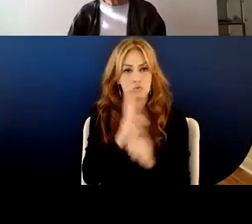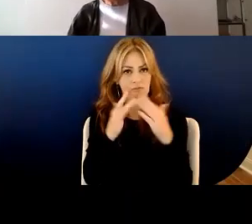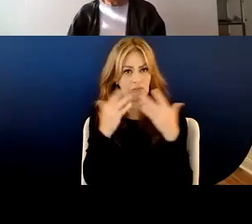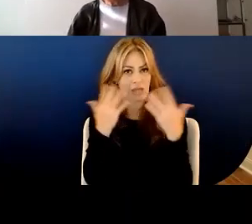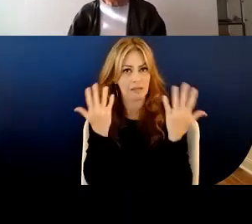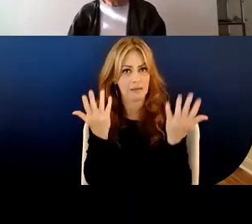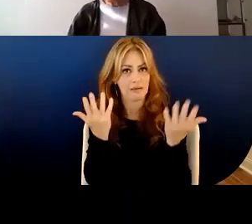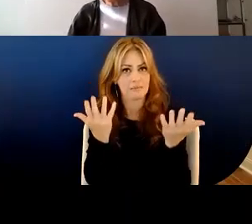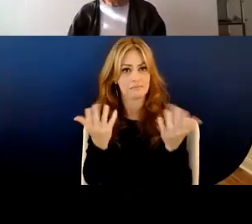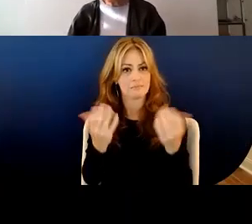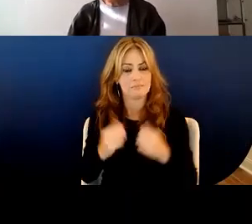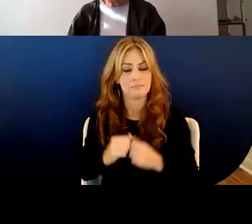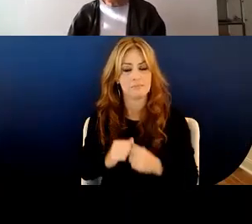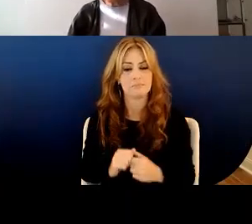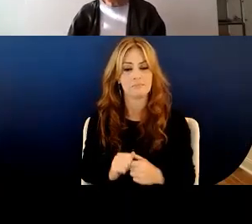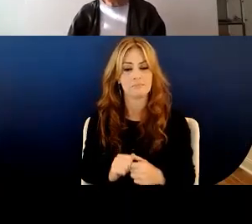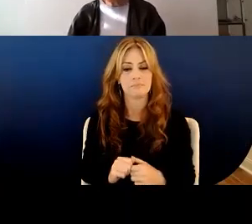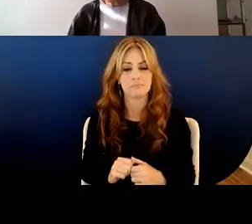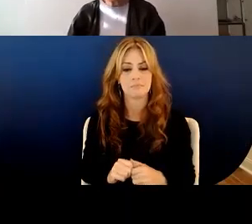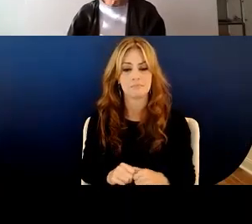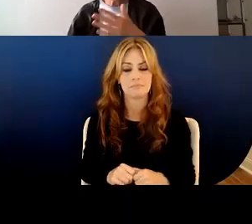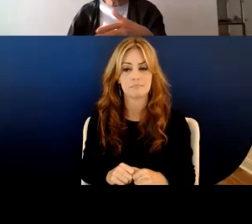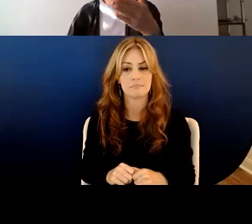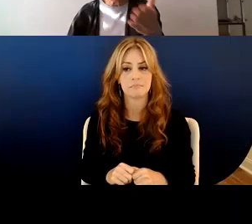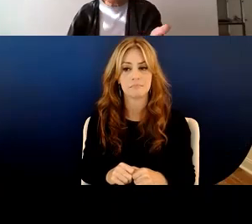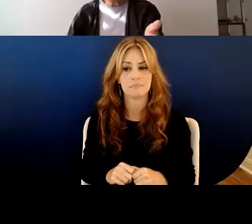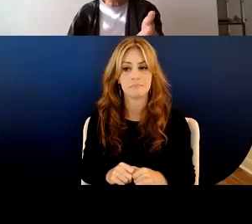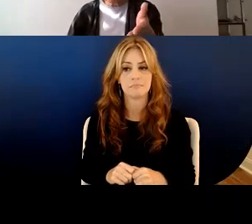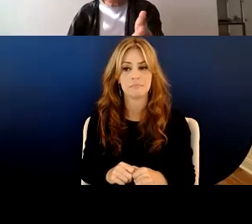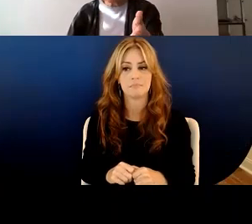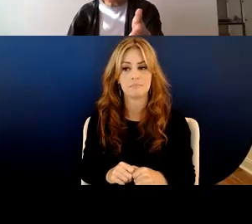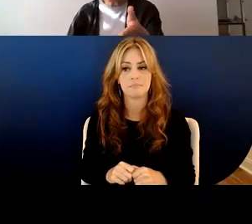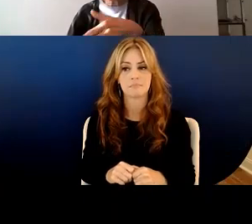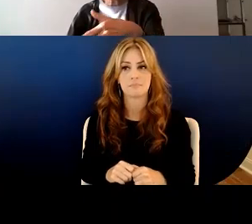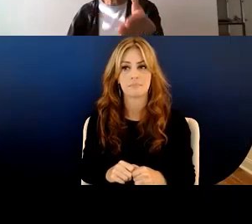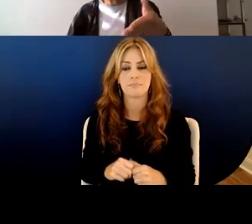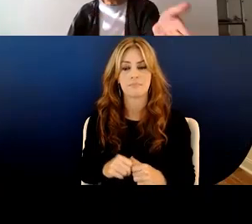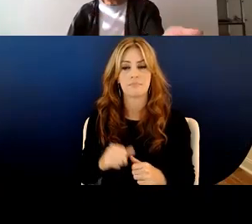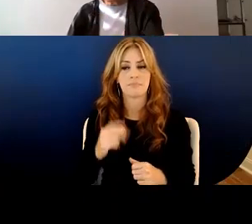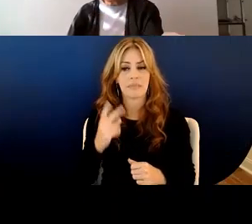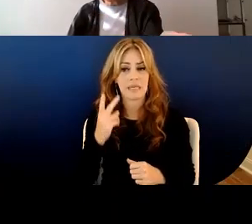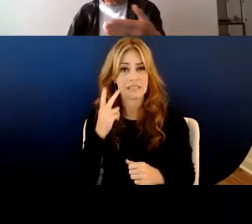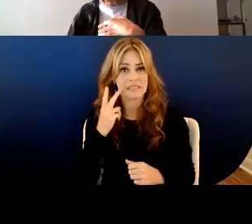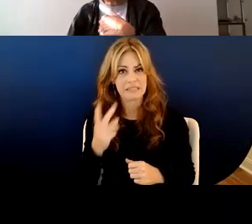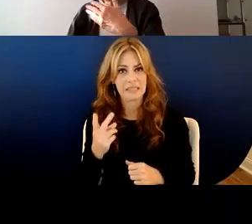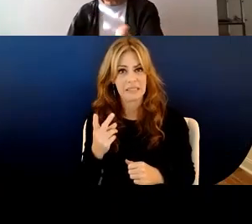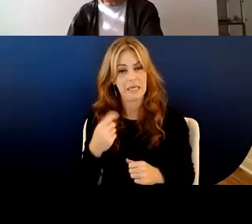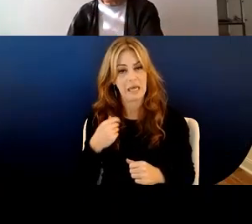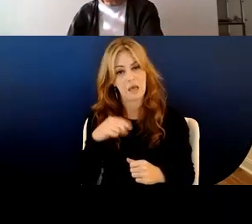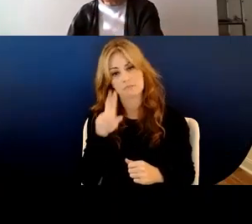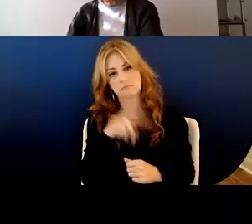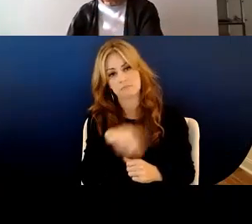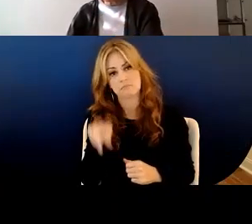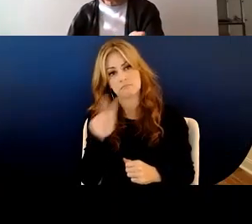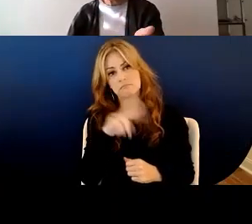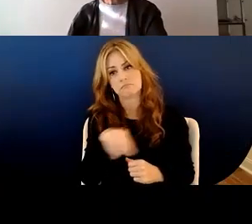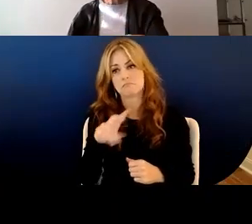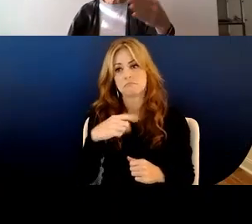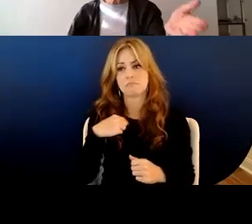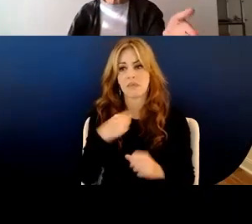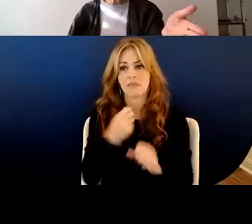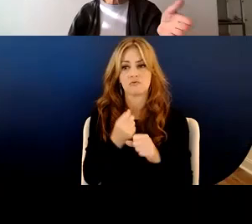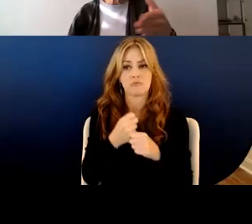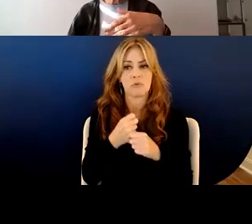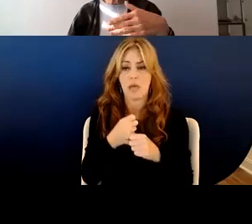is that I can see myself from observing how it's done, not yet having created a poster,